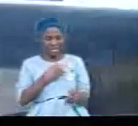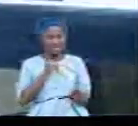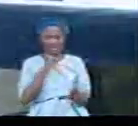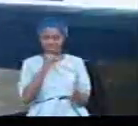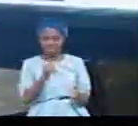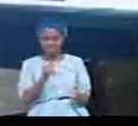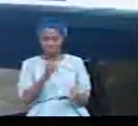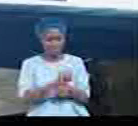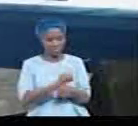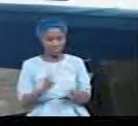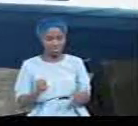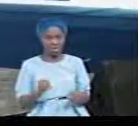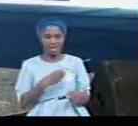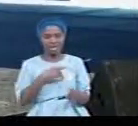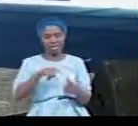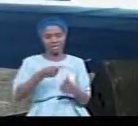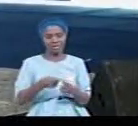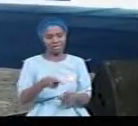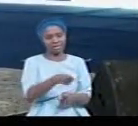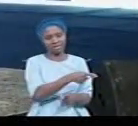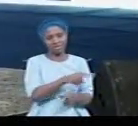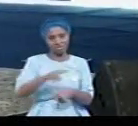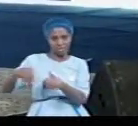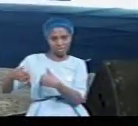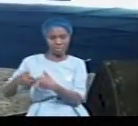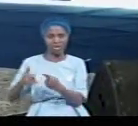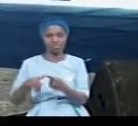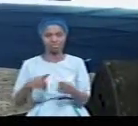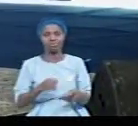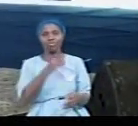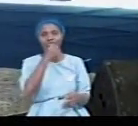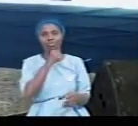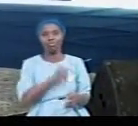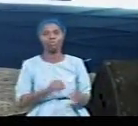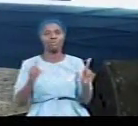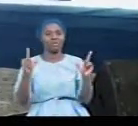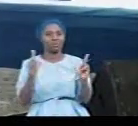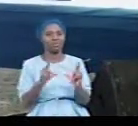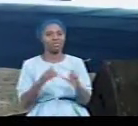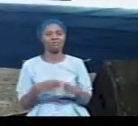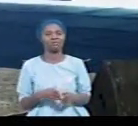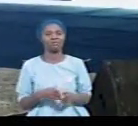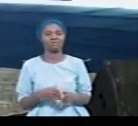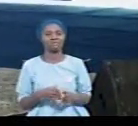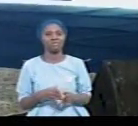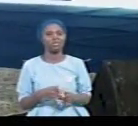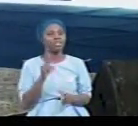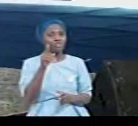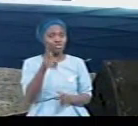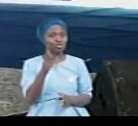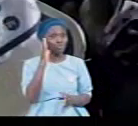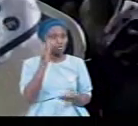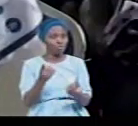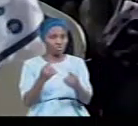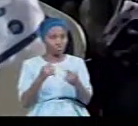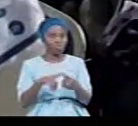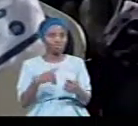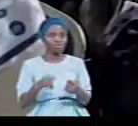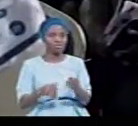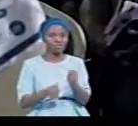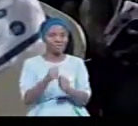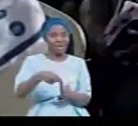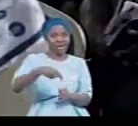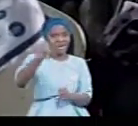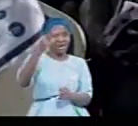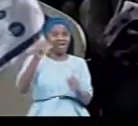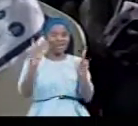slide back to the old level. You'll come to the higher level. All